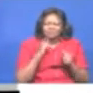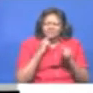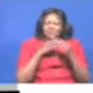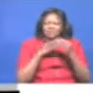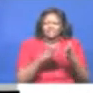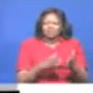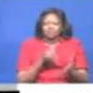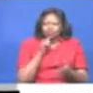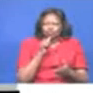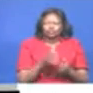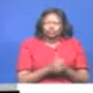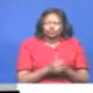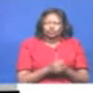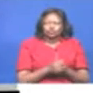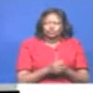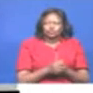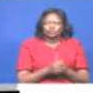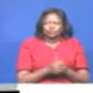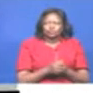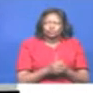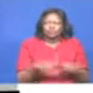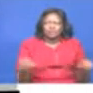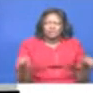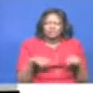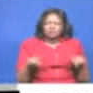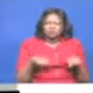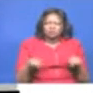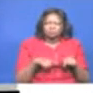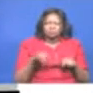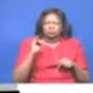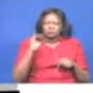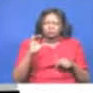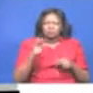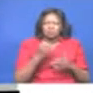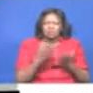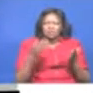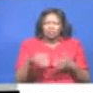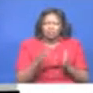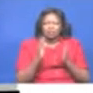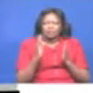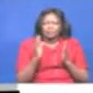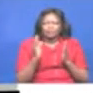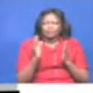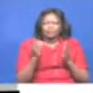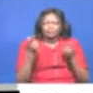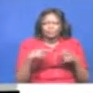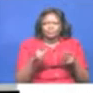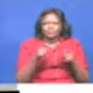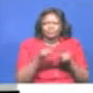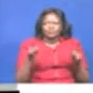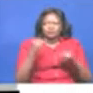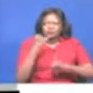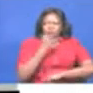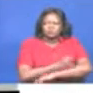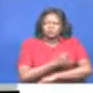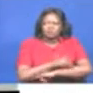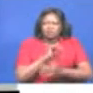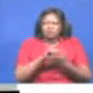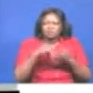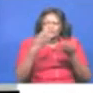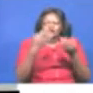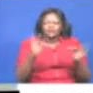not to intimidate the IEBC in any way. Let these institutions that have been given the freedom